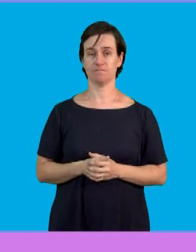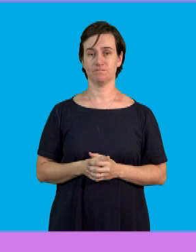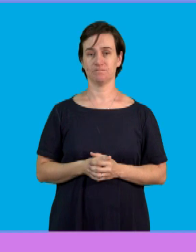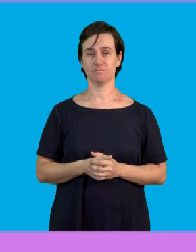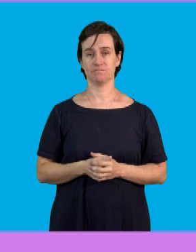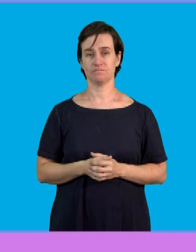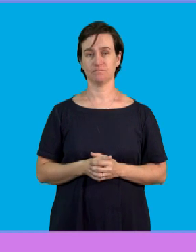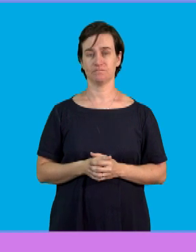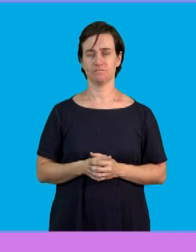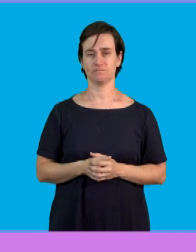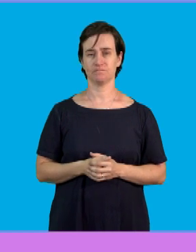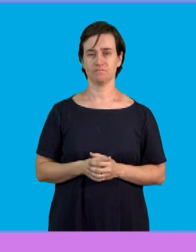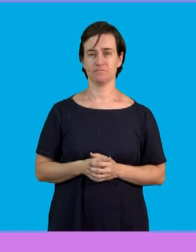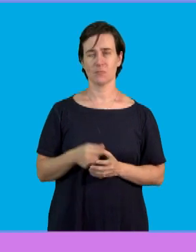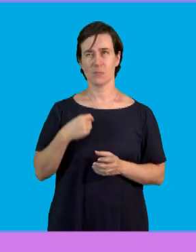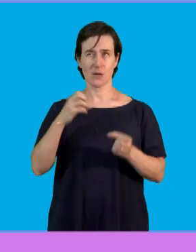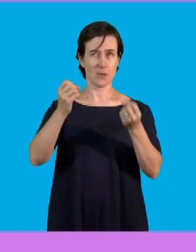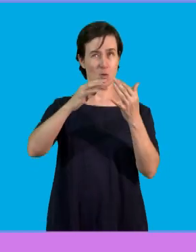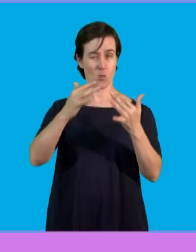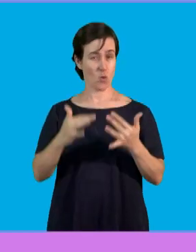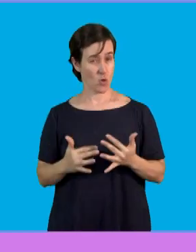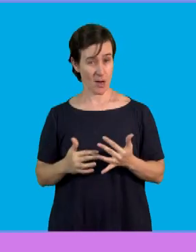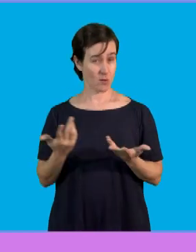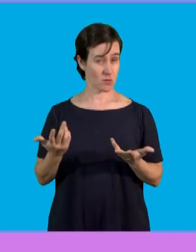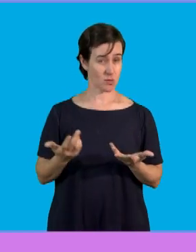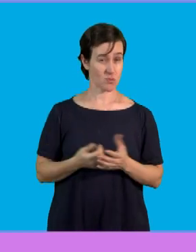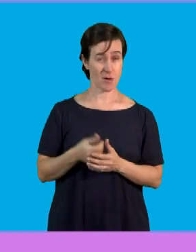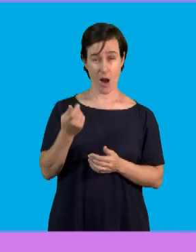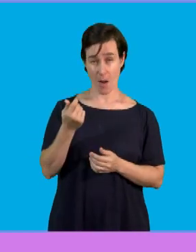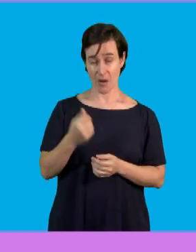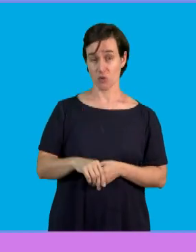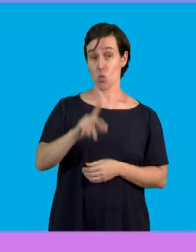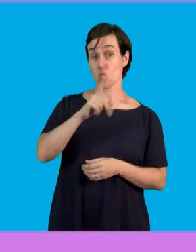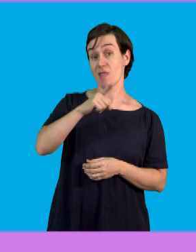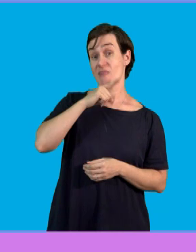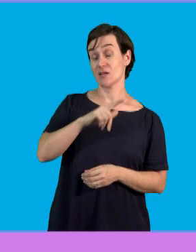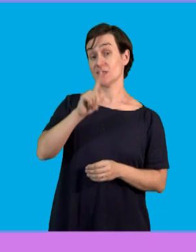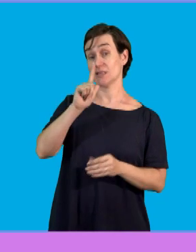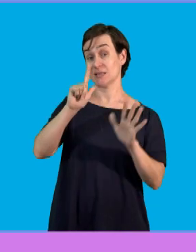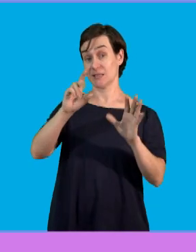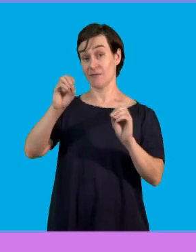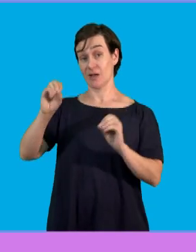6.9%. So working that out, it's going to give us